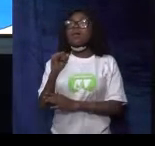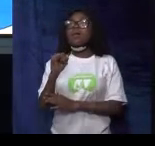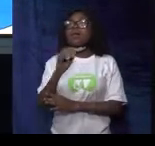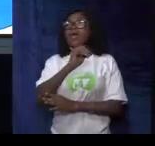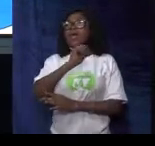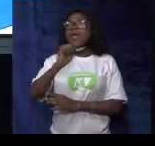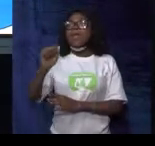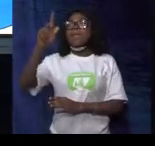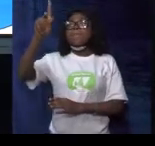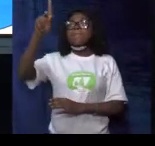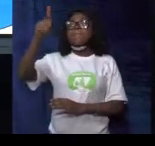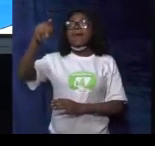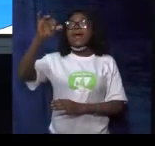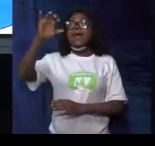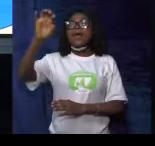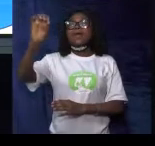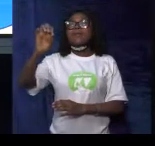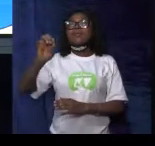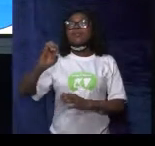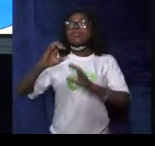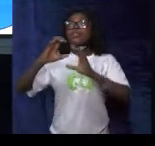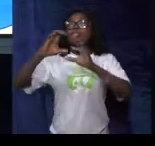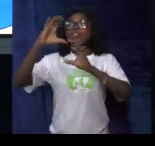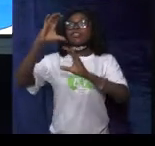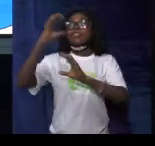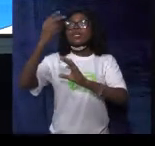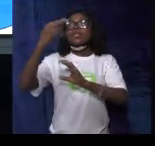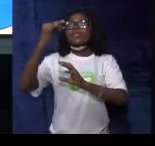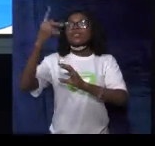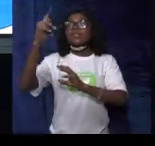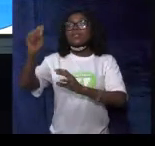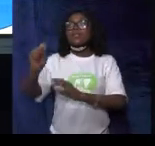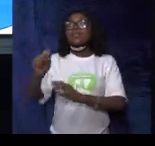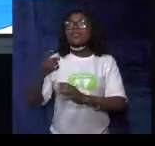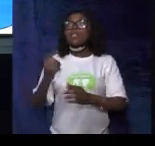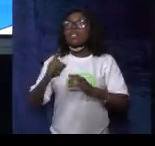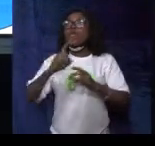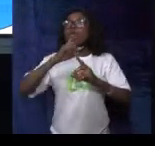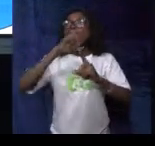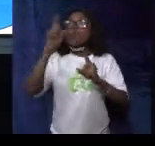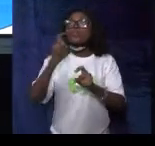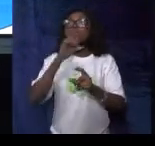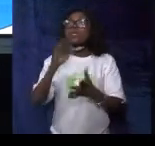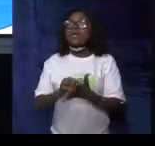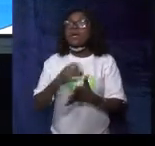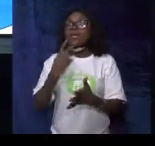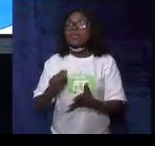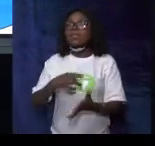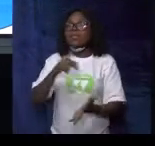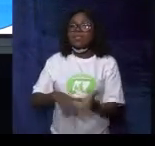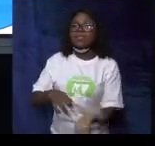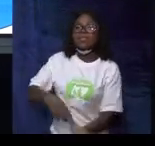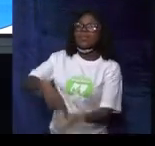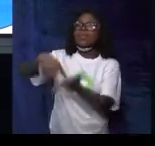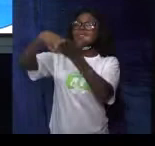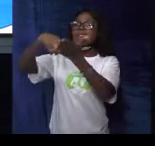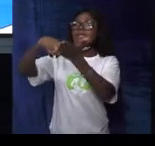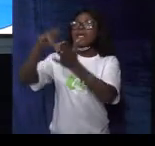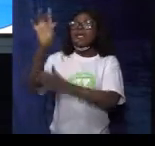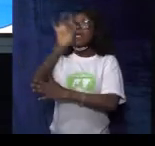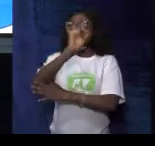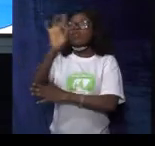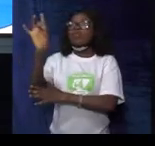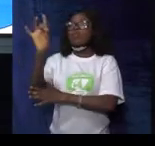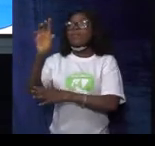this is a pie chart. Now the question says the pie chart below